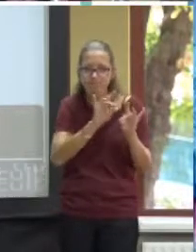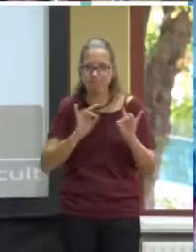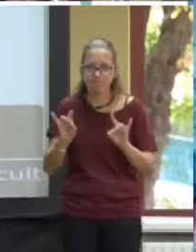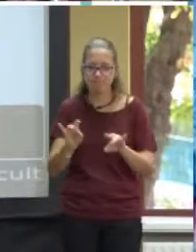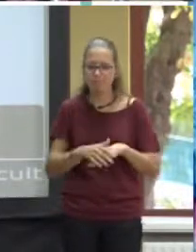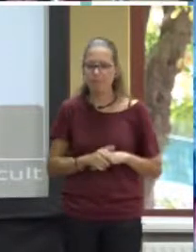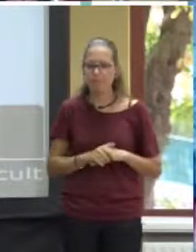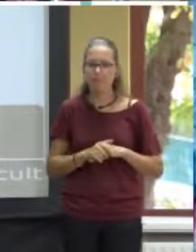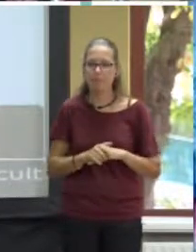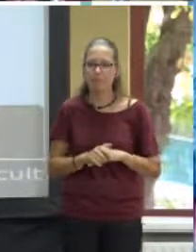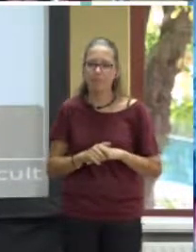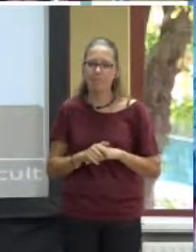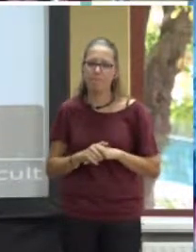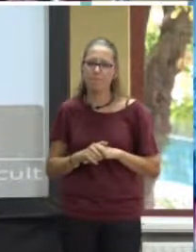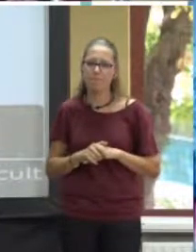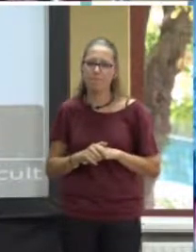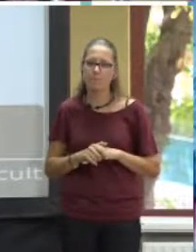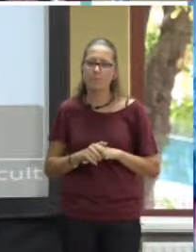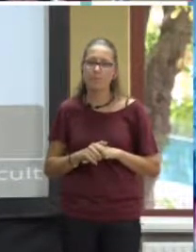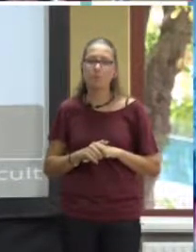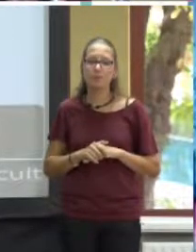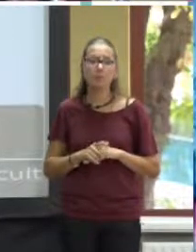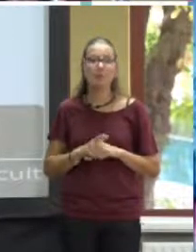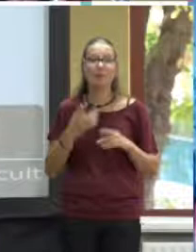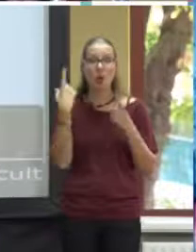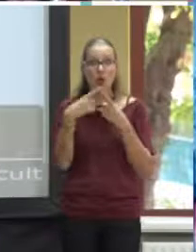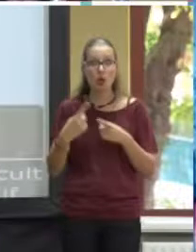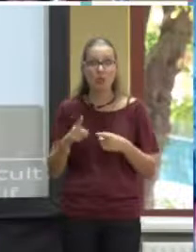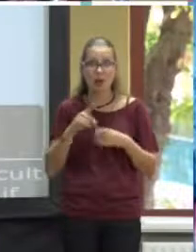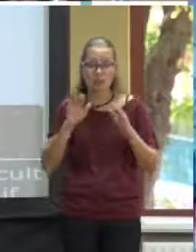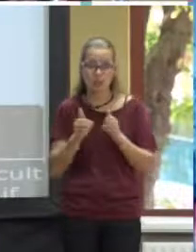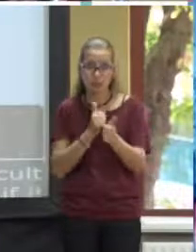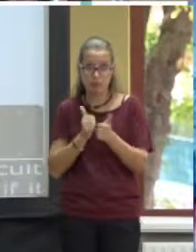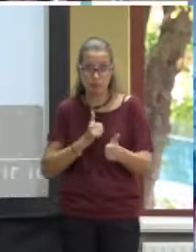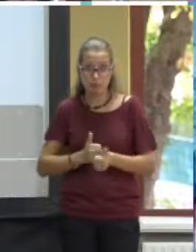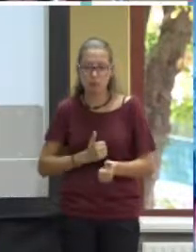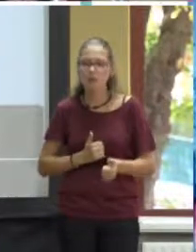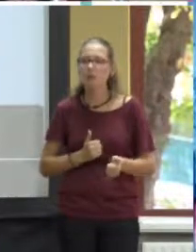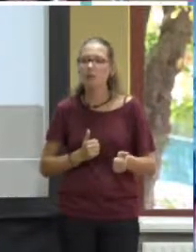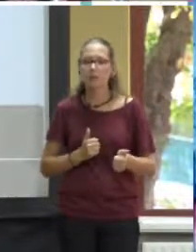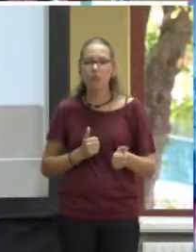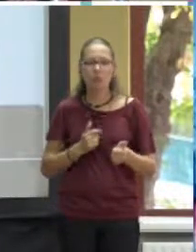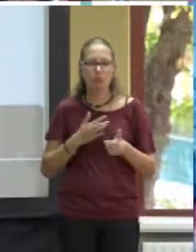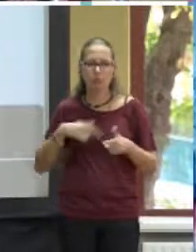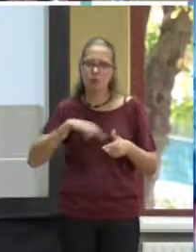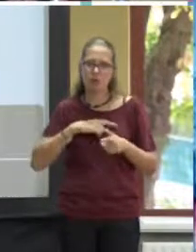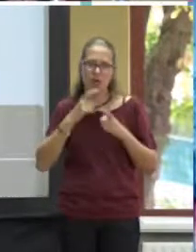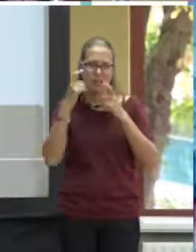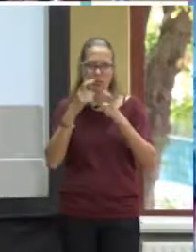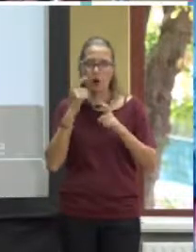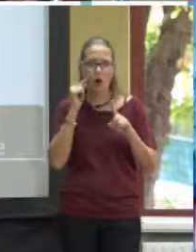if it's not through the touch. With regards to the objects reproduced, we have looked for the